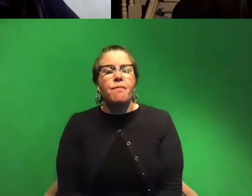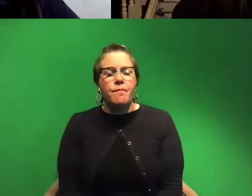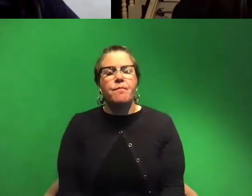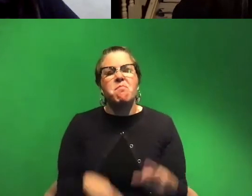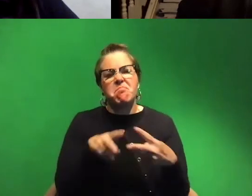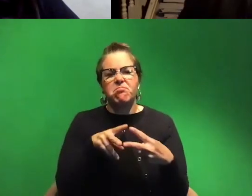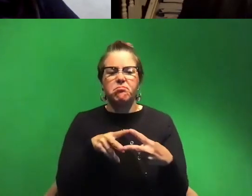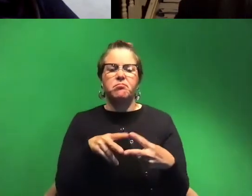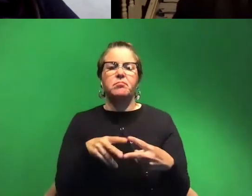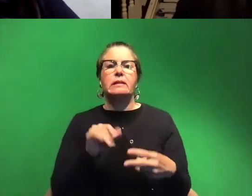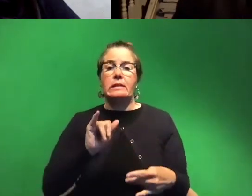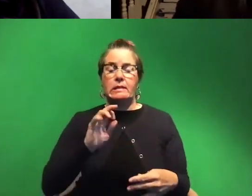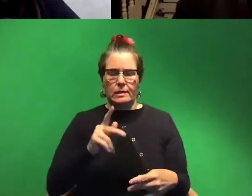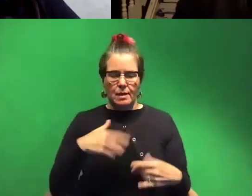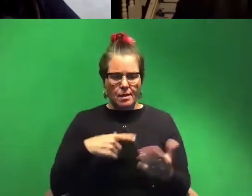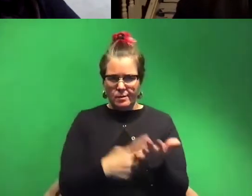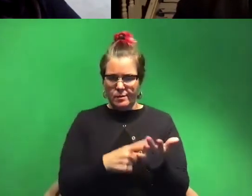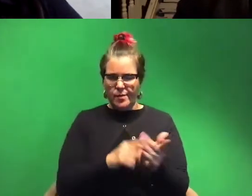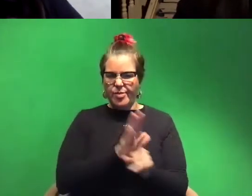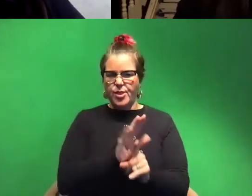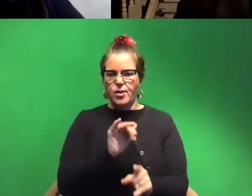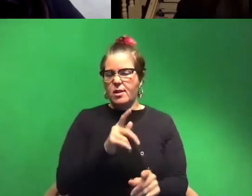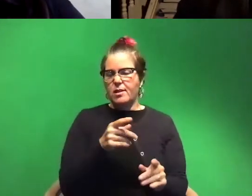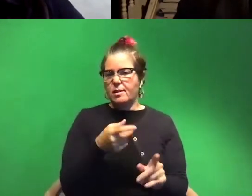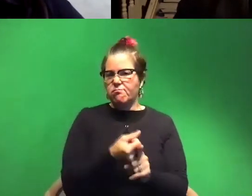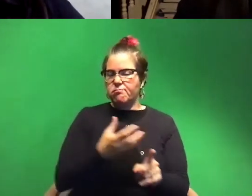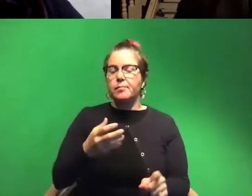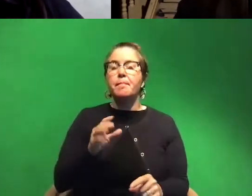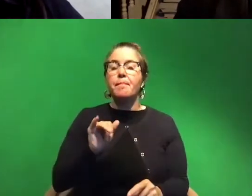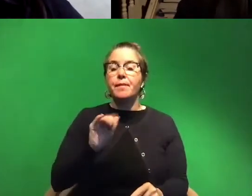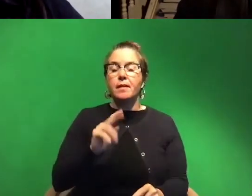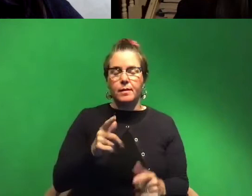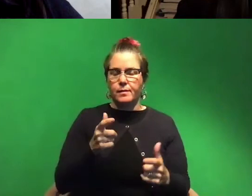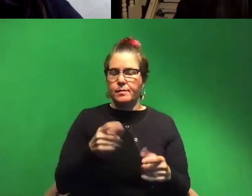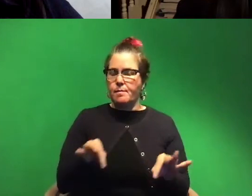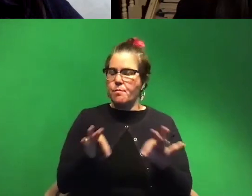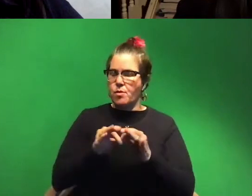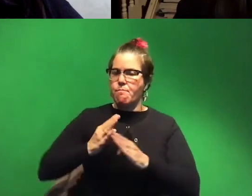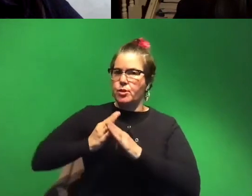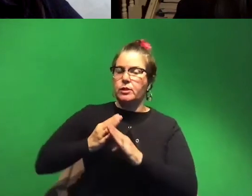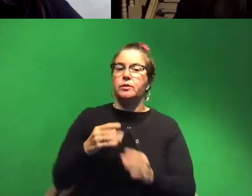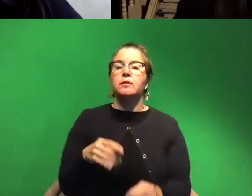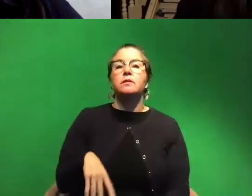protect themselves. Ink, we haven't talked about their ink quite a lot, but ink is actually a big way they protect themselves. So like